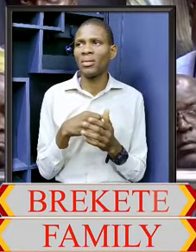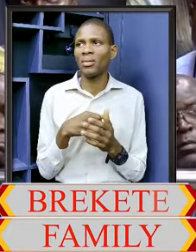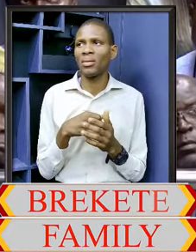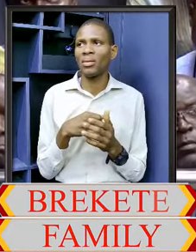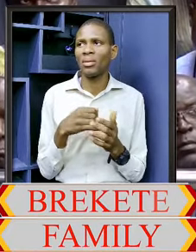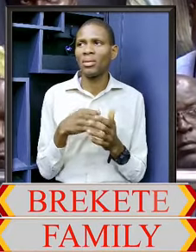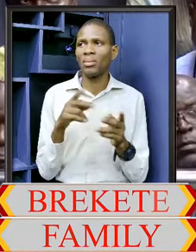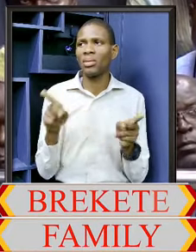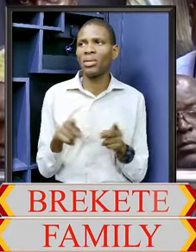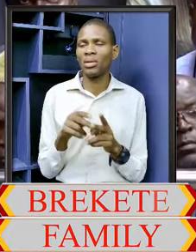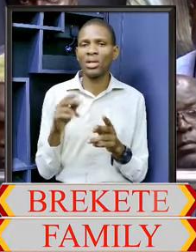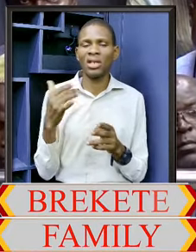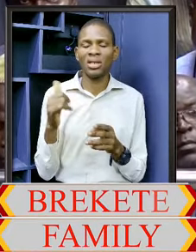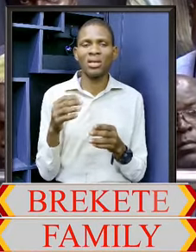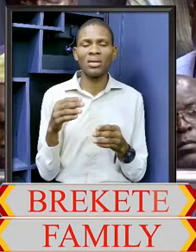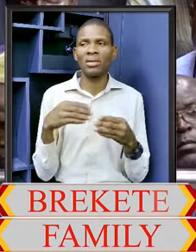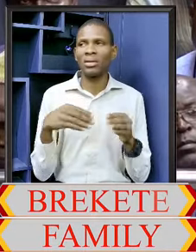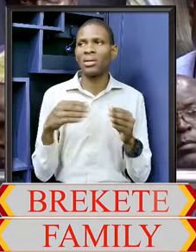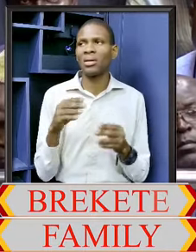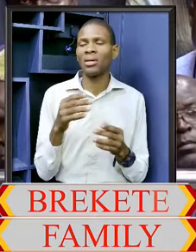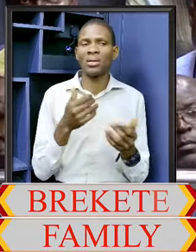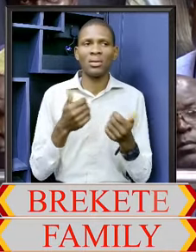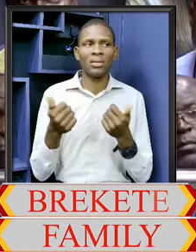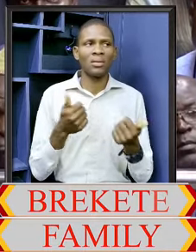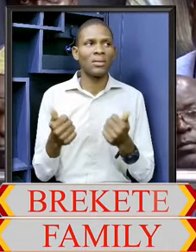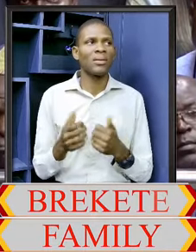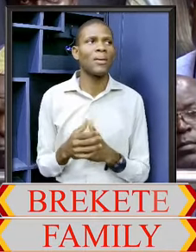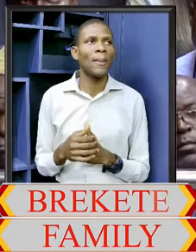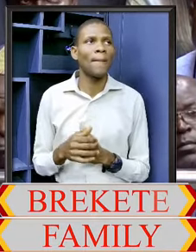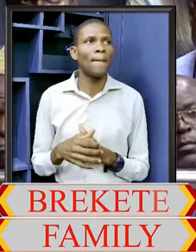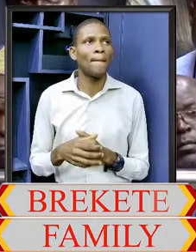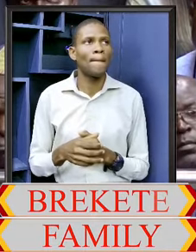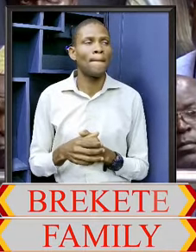is a place that the ocean cars.